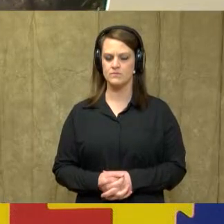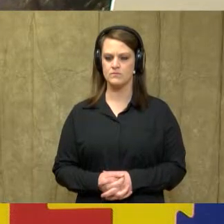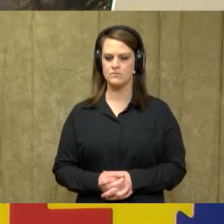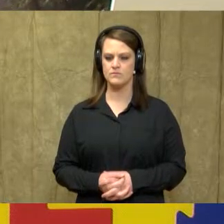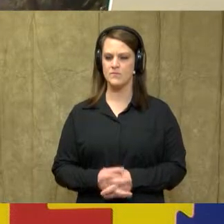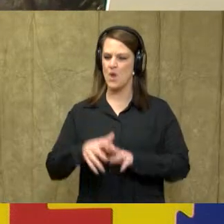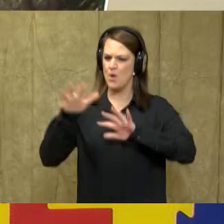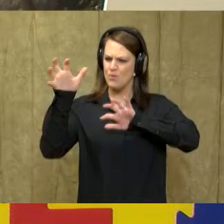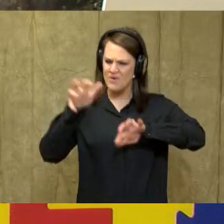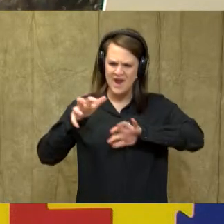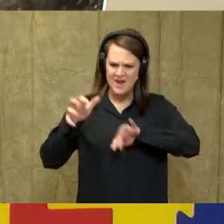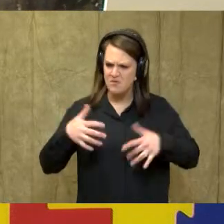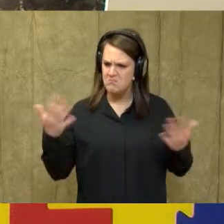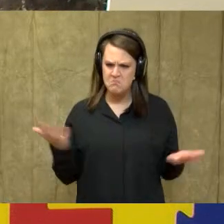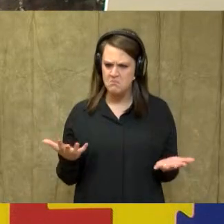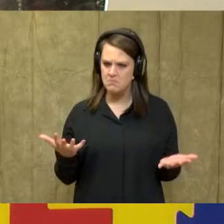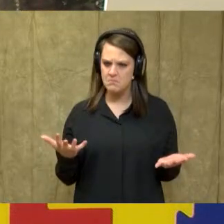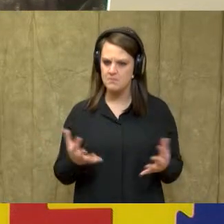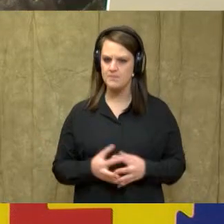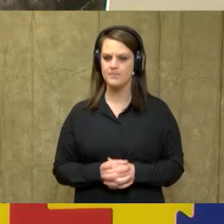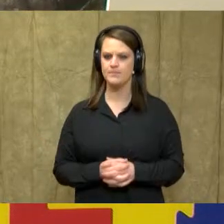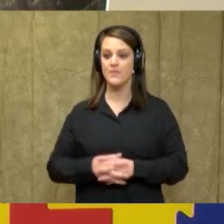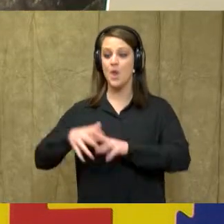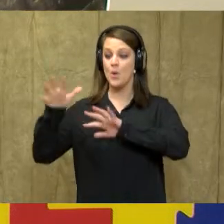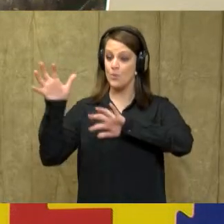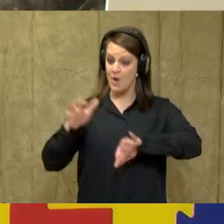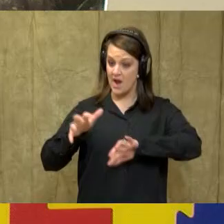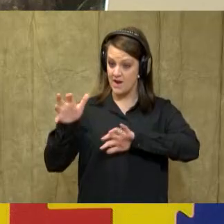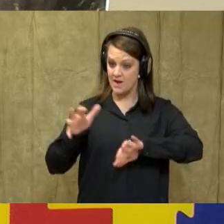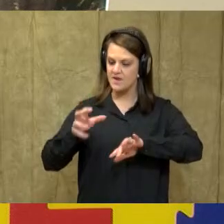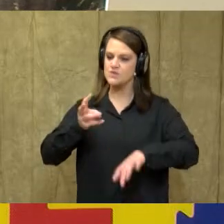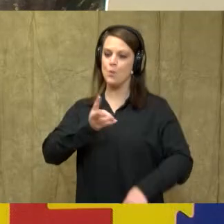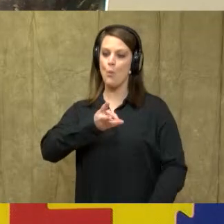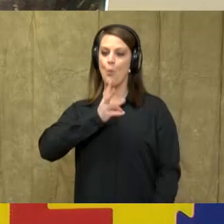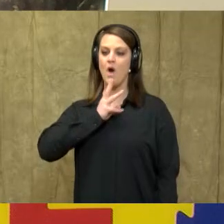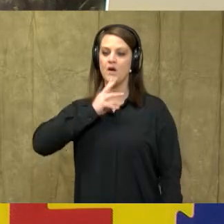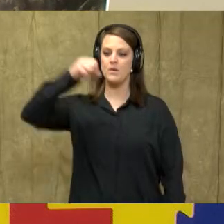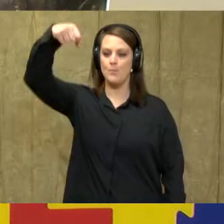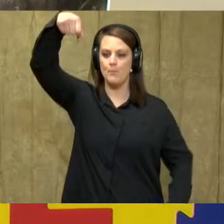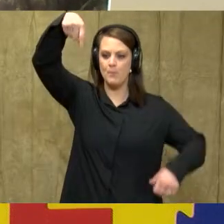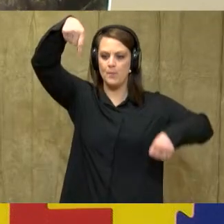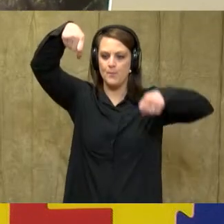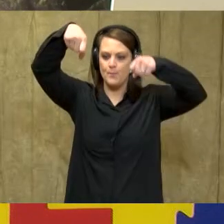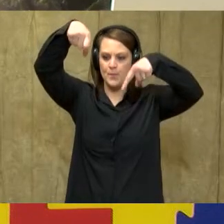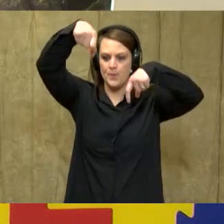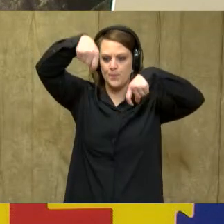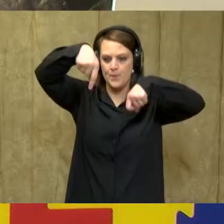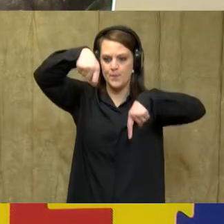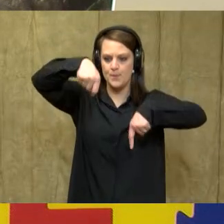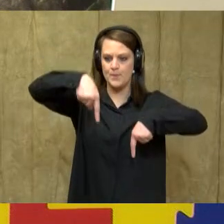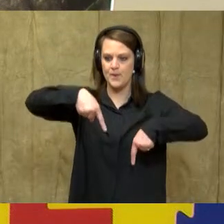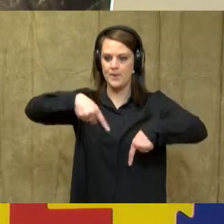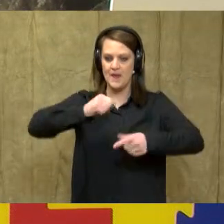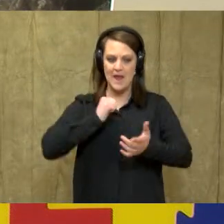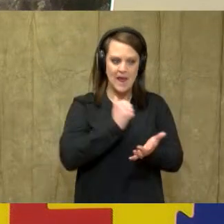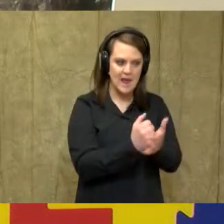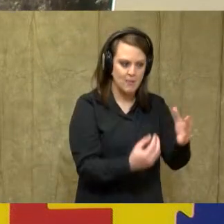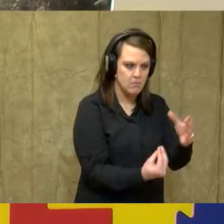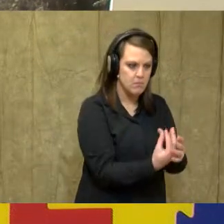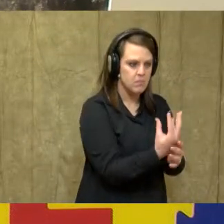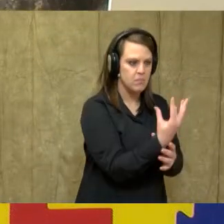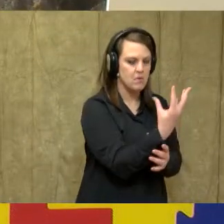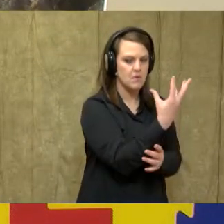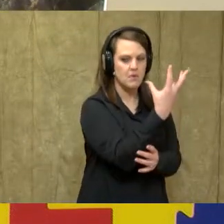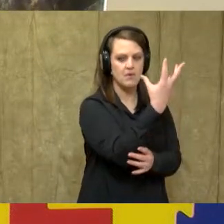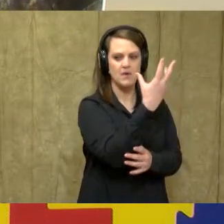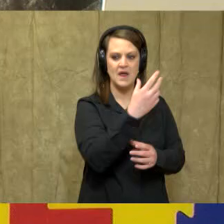It says, what is rain? Rain is water that falls from the clouds. It helps plants grow. It